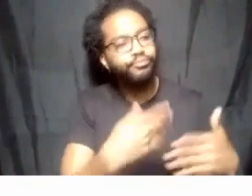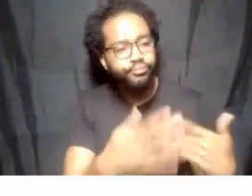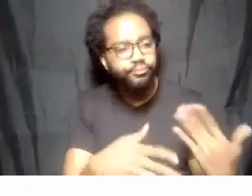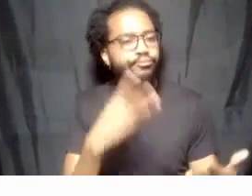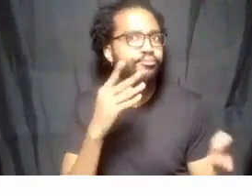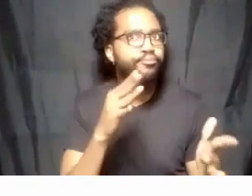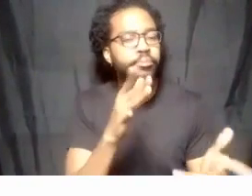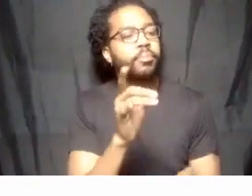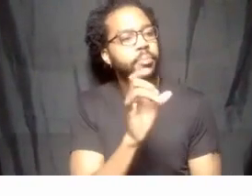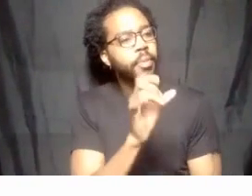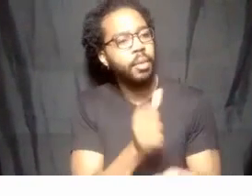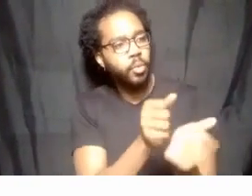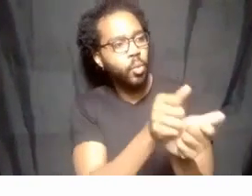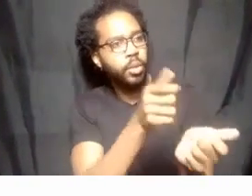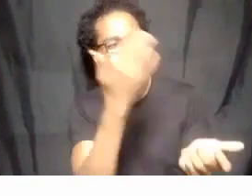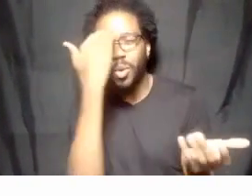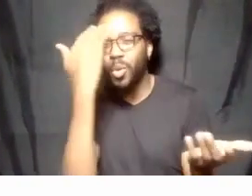with,